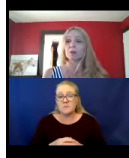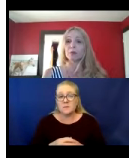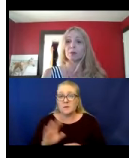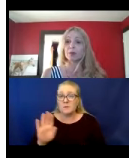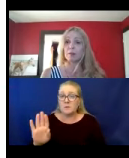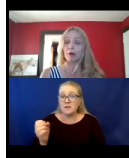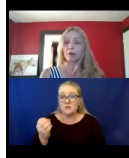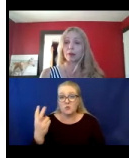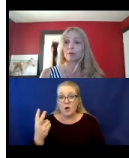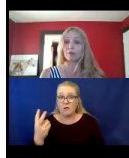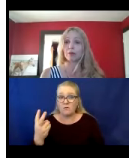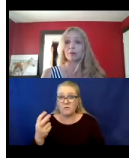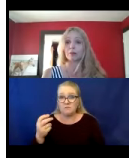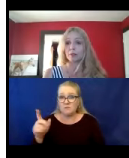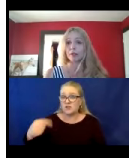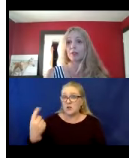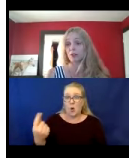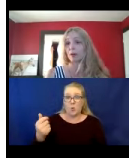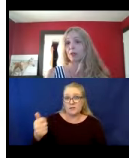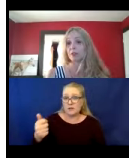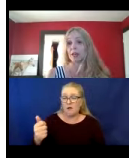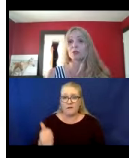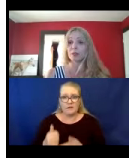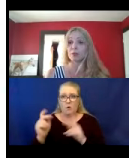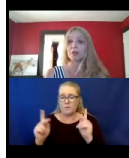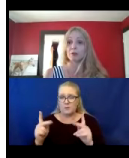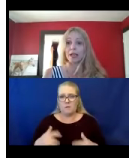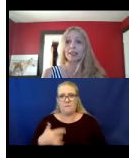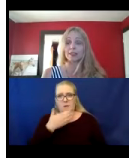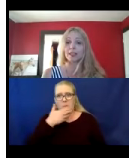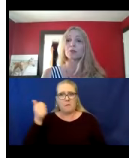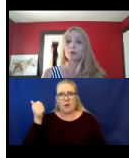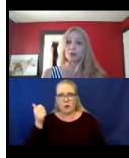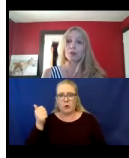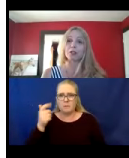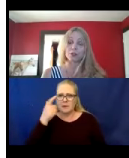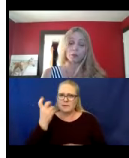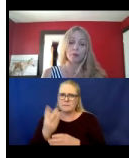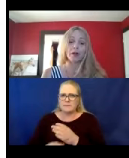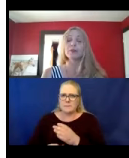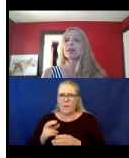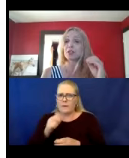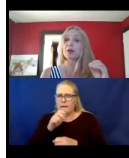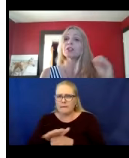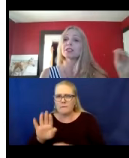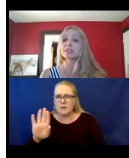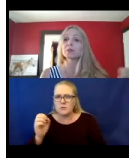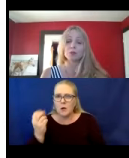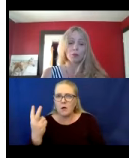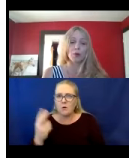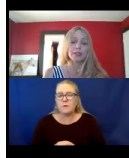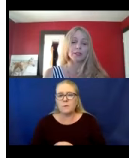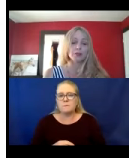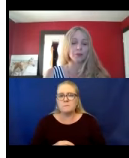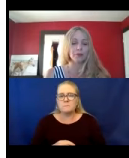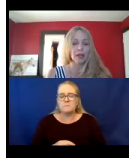has helped people come out of significant depression. That is really what they were lacking. And that's what those the depression symptoms